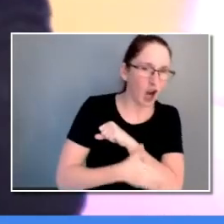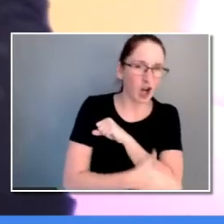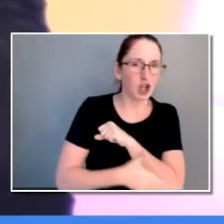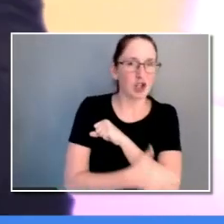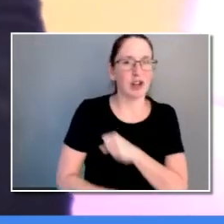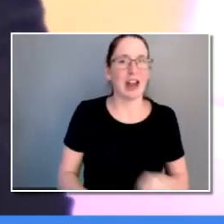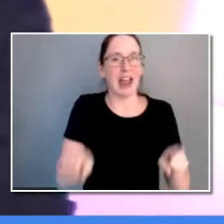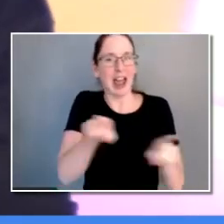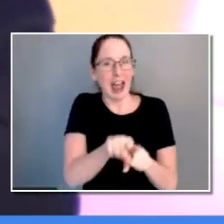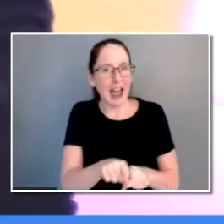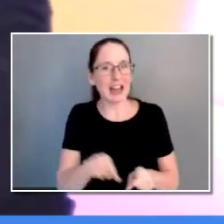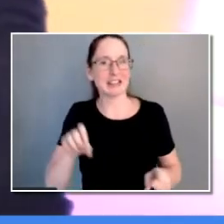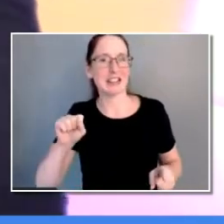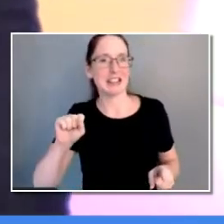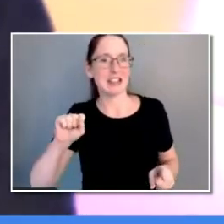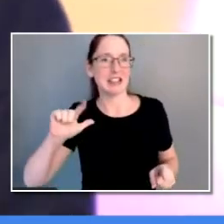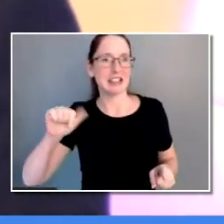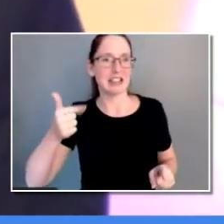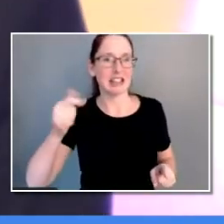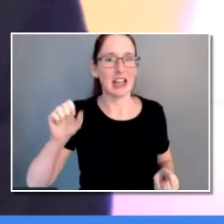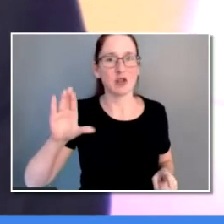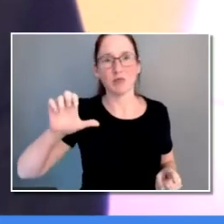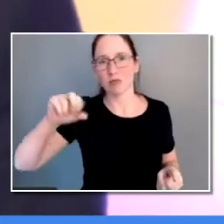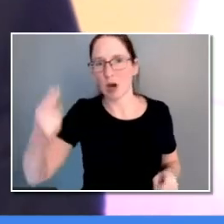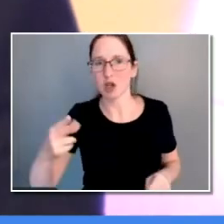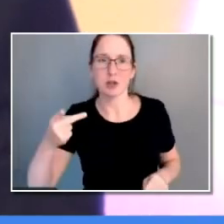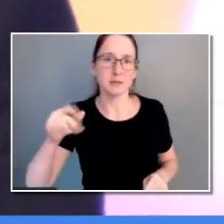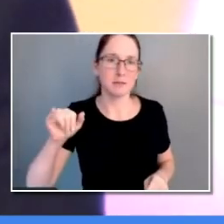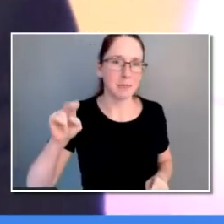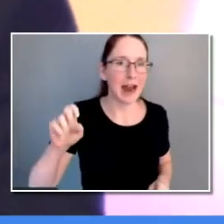sagebrush, pine trees, and buffalo grass.